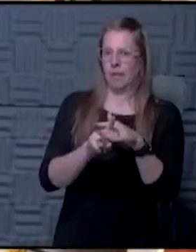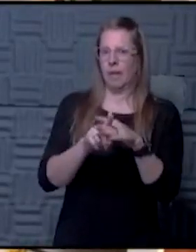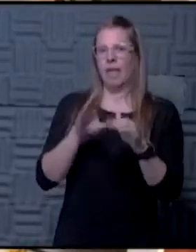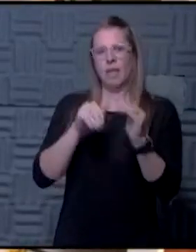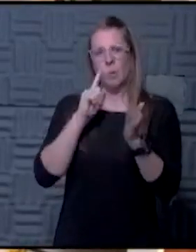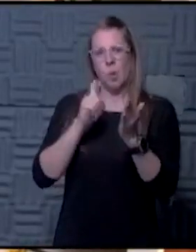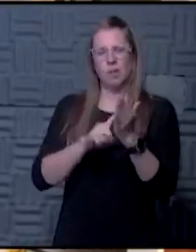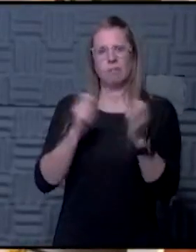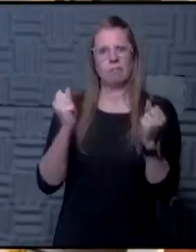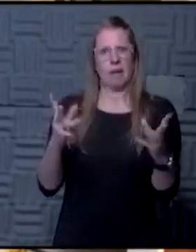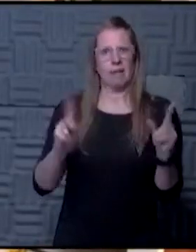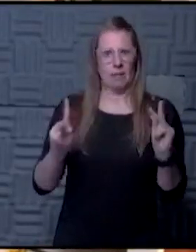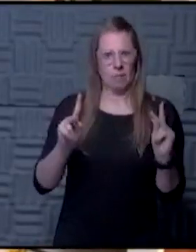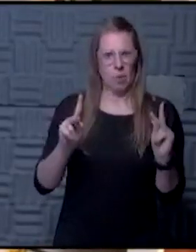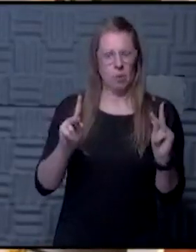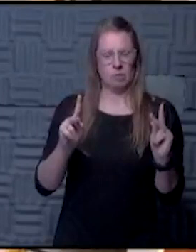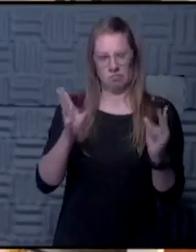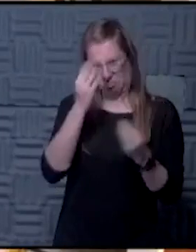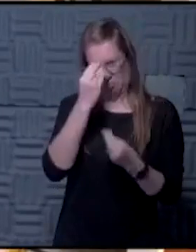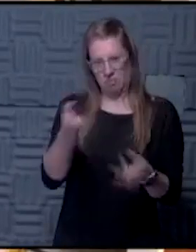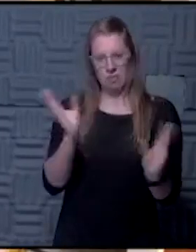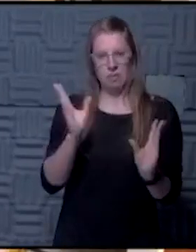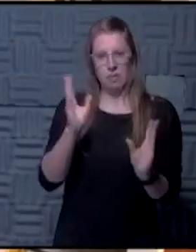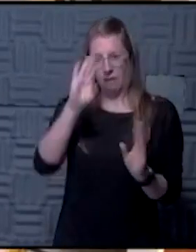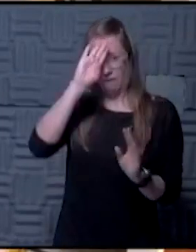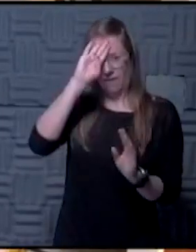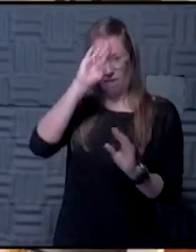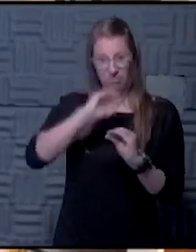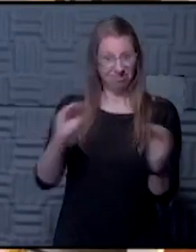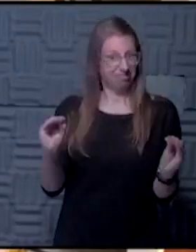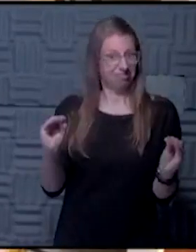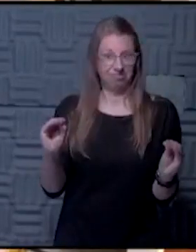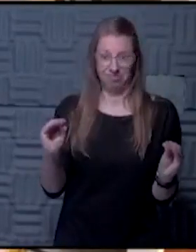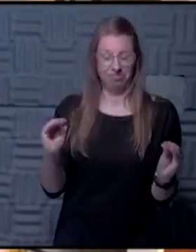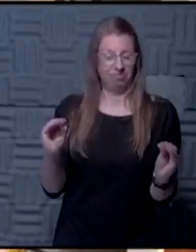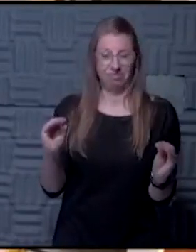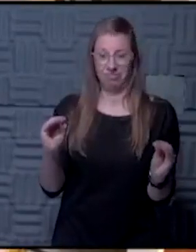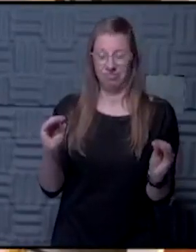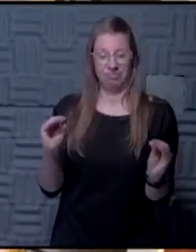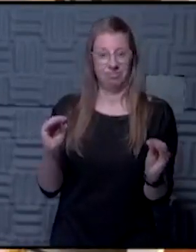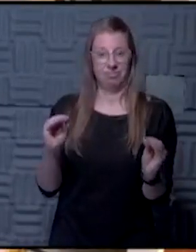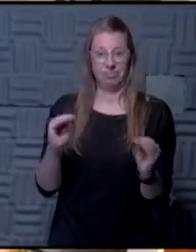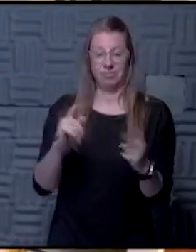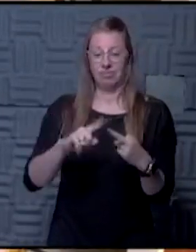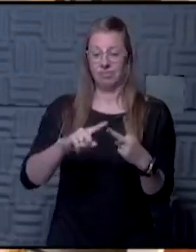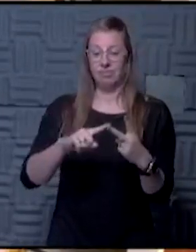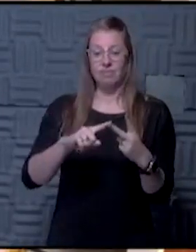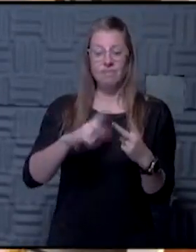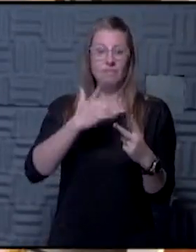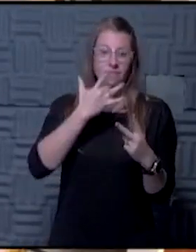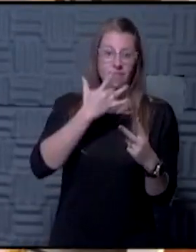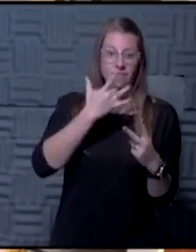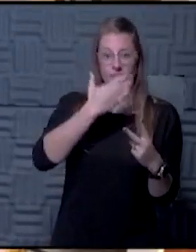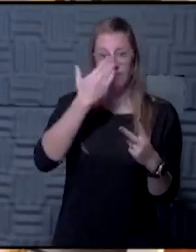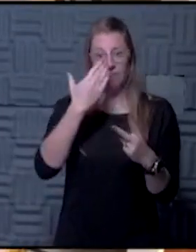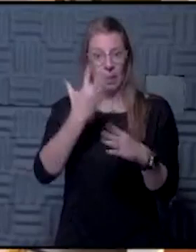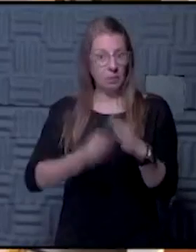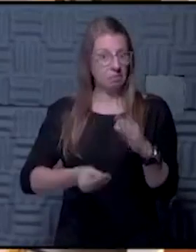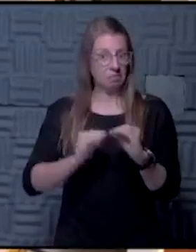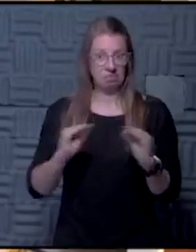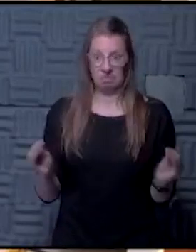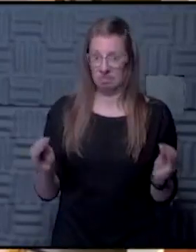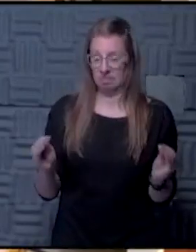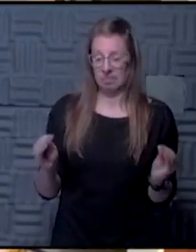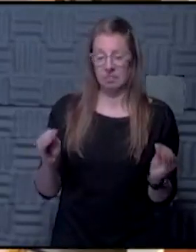lot of people. I never did run a fever. I never did lose my sense of taste and smell.